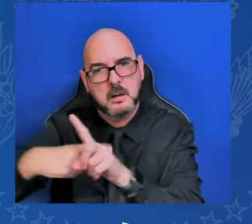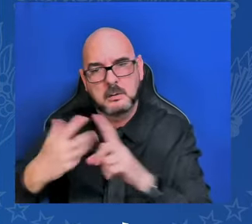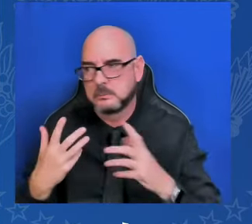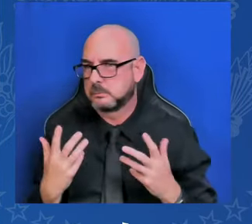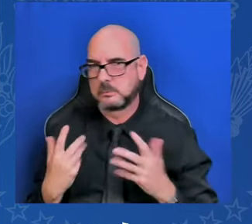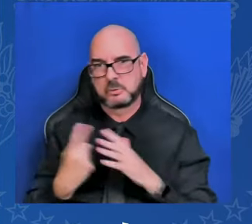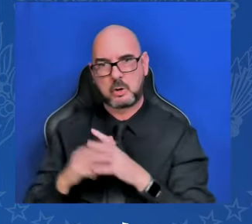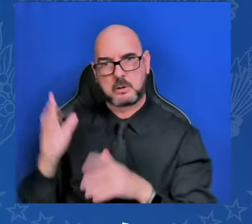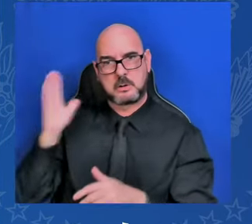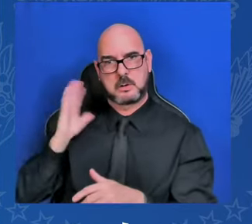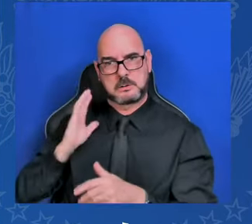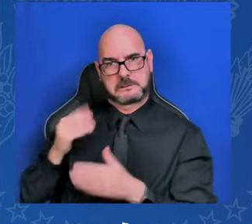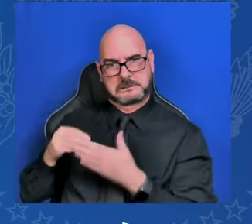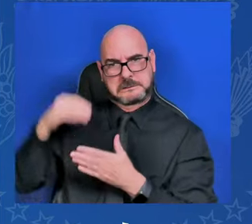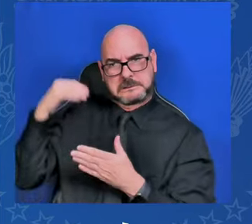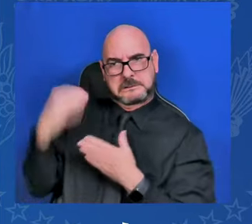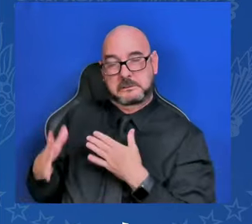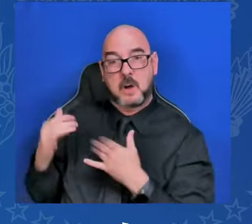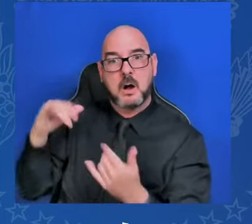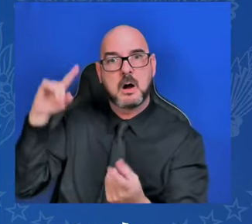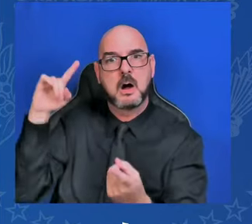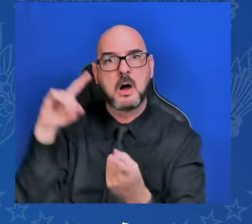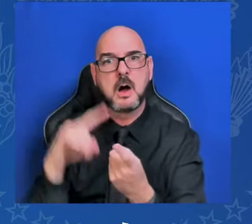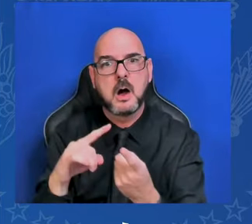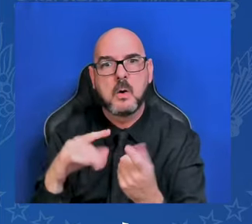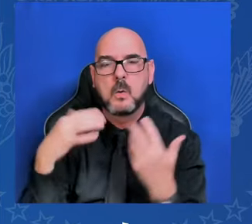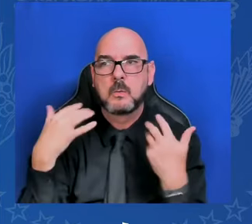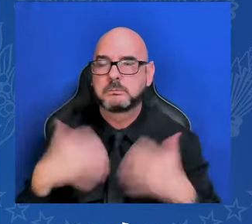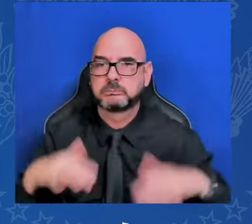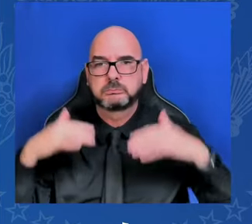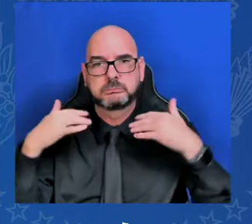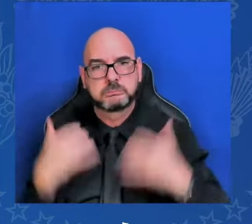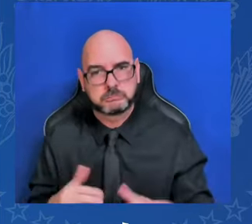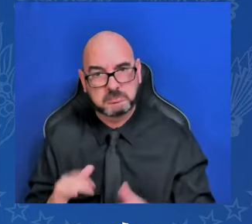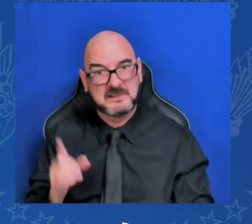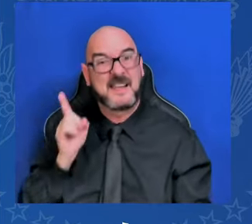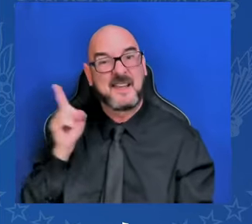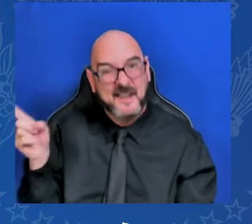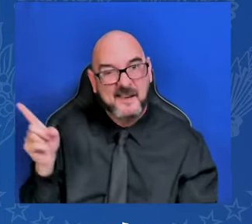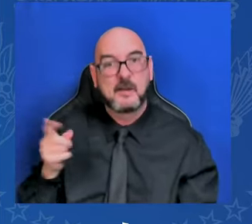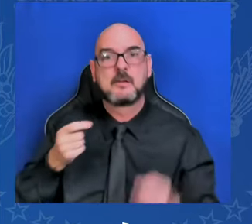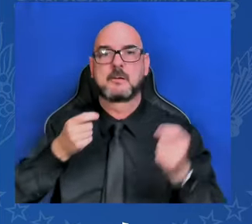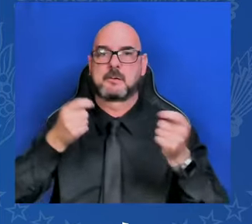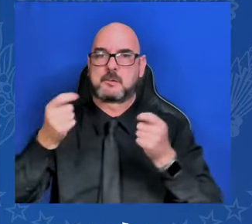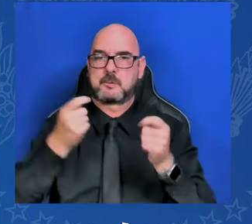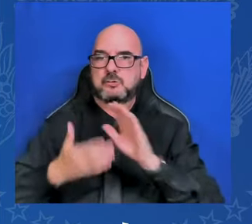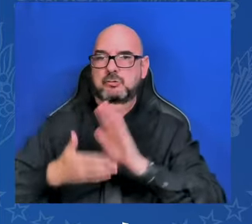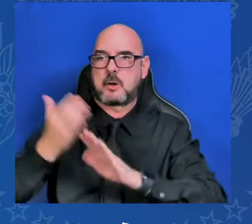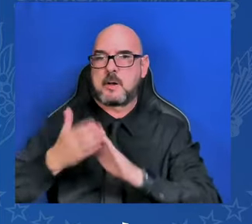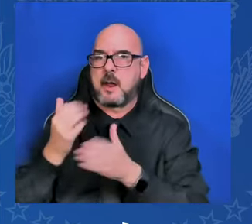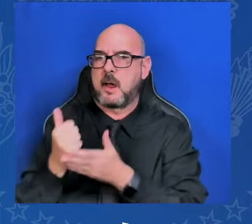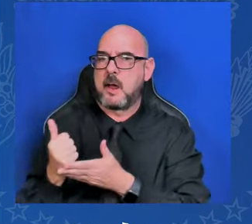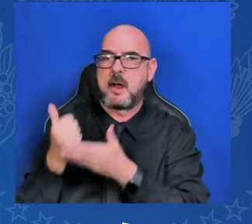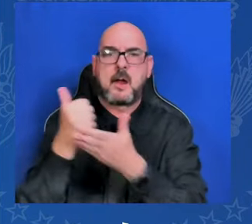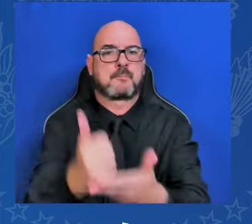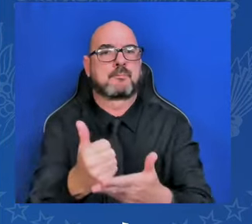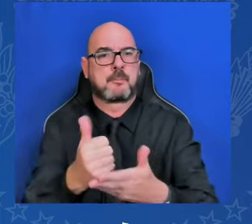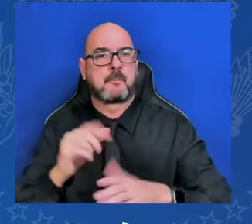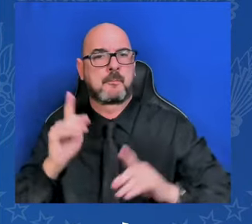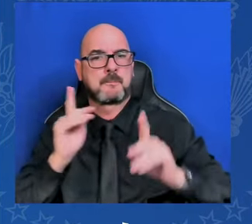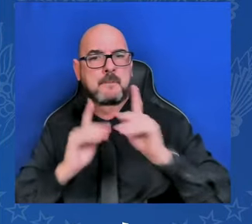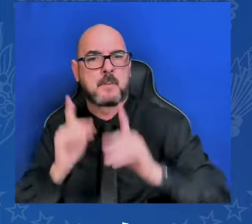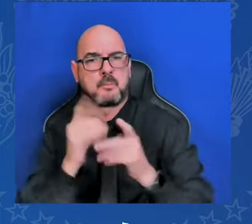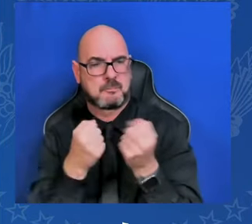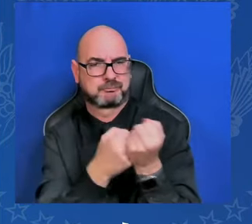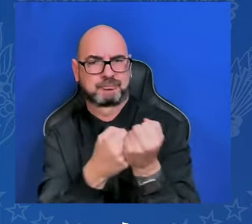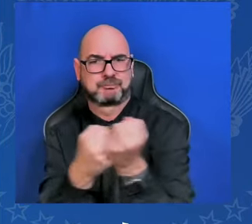going. Under the leadership of President Joe Biden, we have made tremendous progress here in the United States of America.